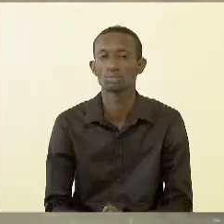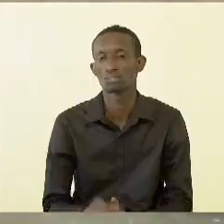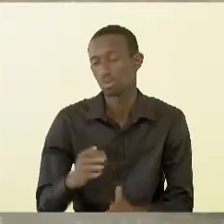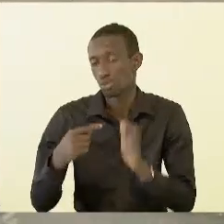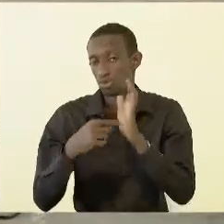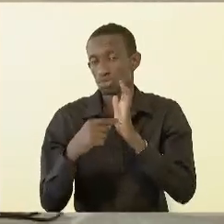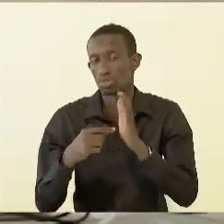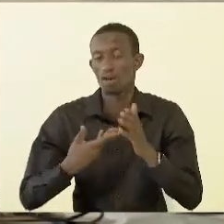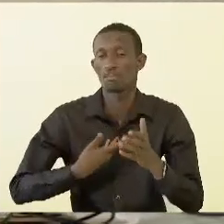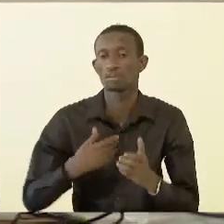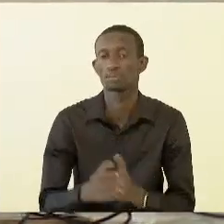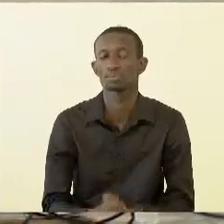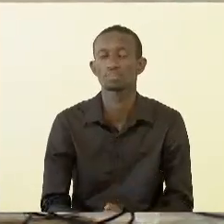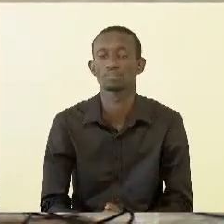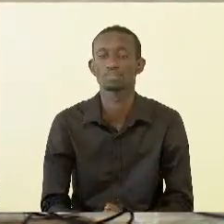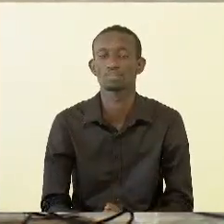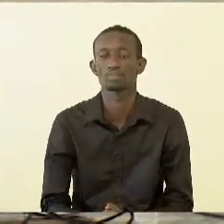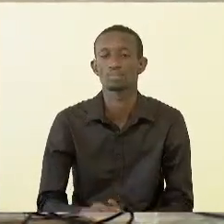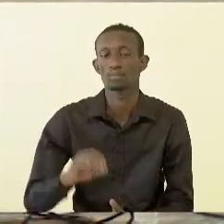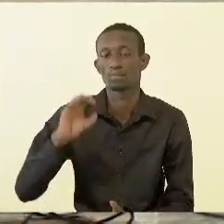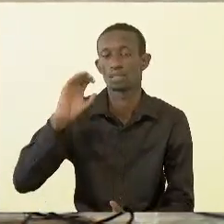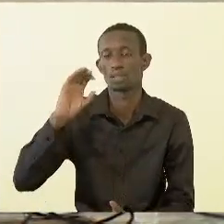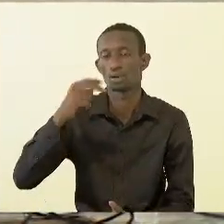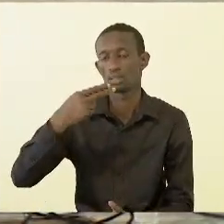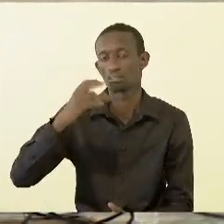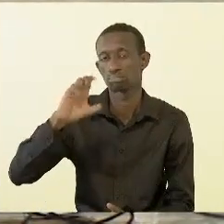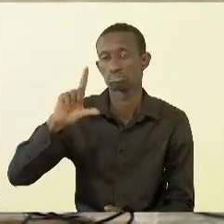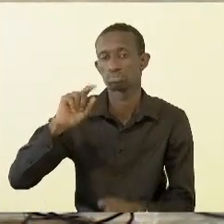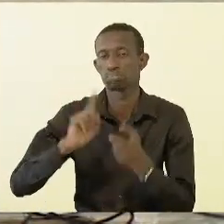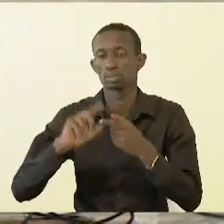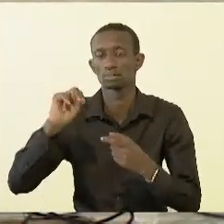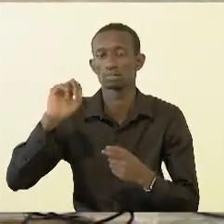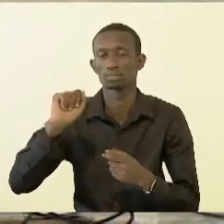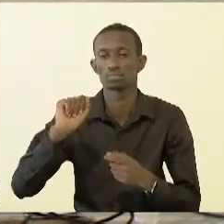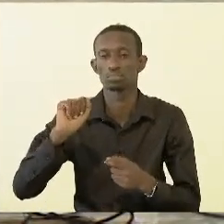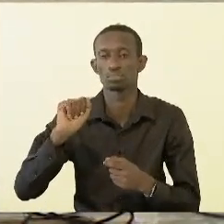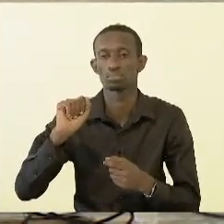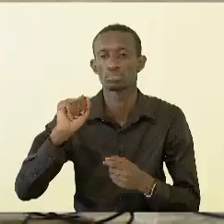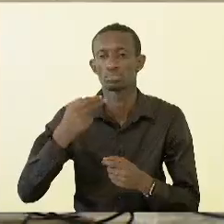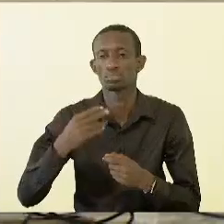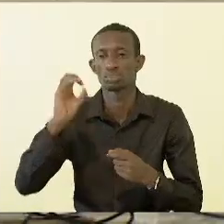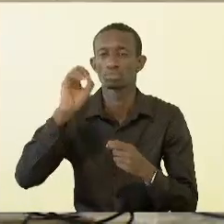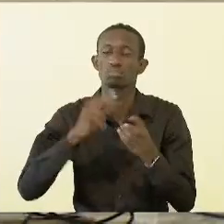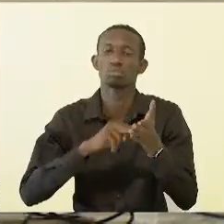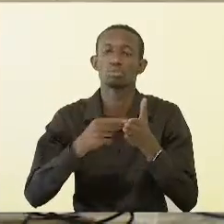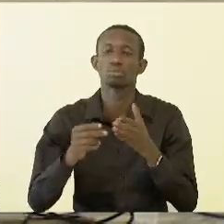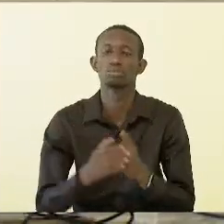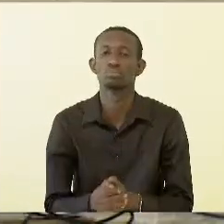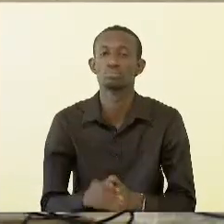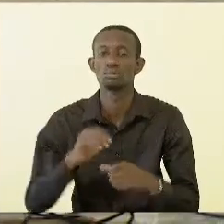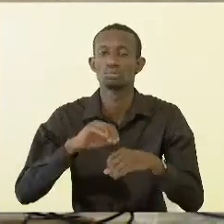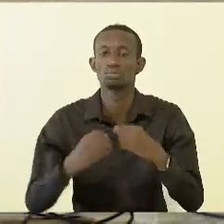you have hydrochloric acid. This can react with sodium oxide. So this will